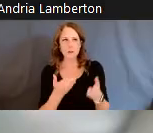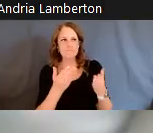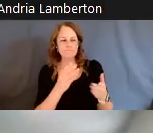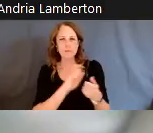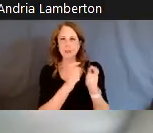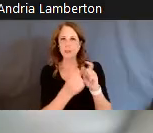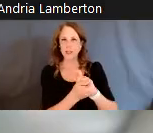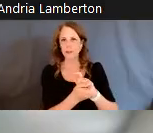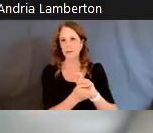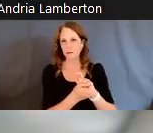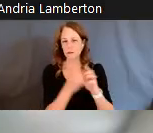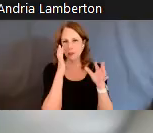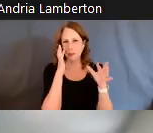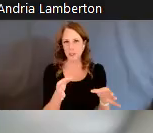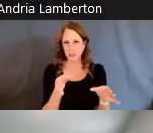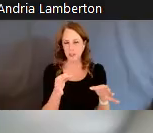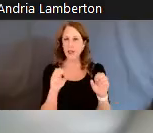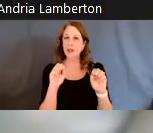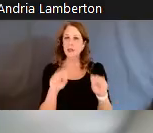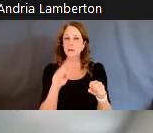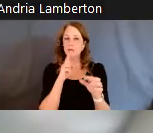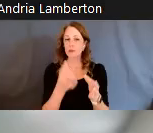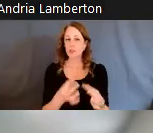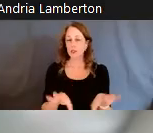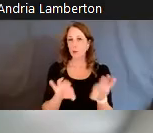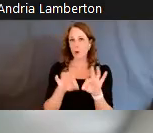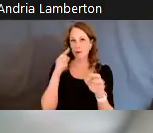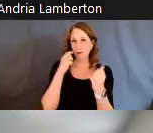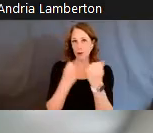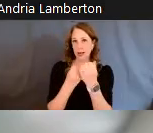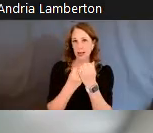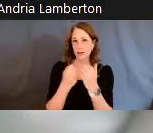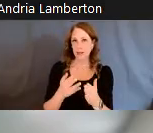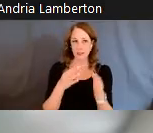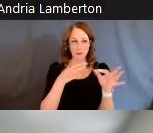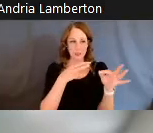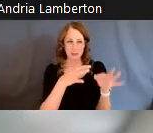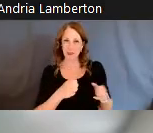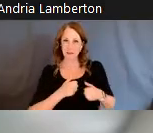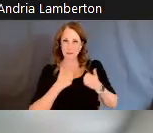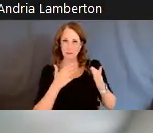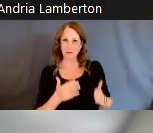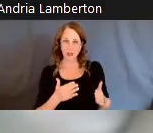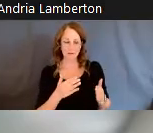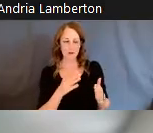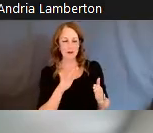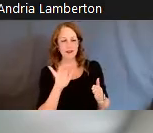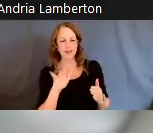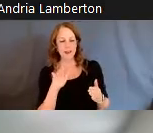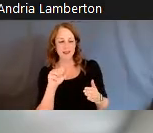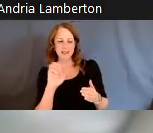mind. And it can be very important for an advocate to be able to explain to a survivor why a case may not have